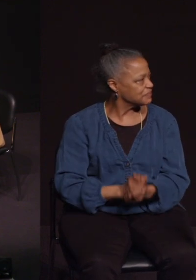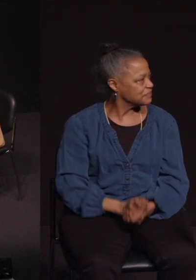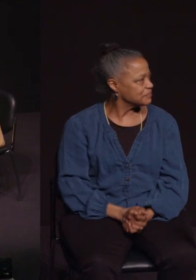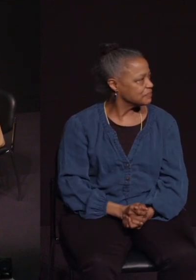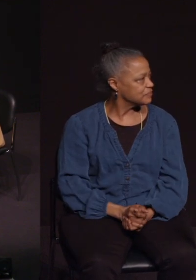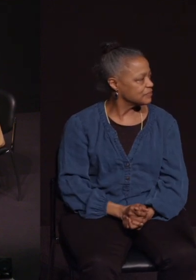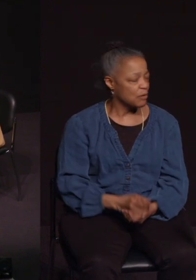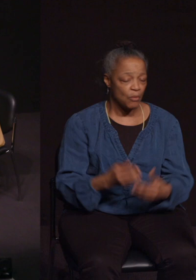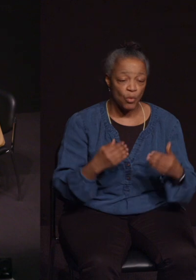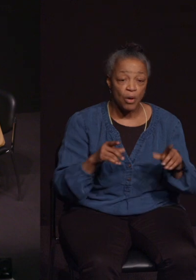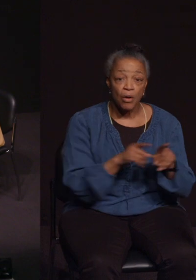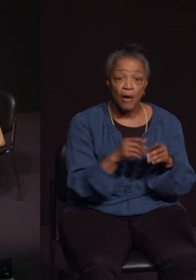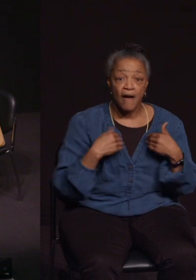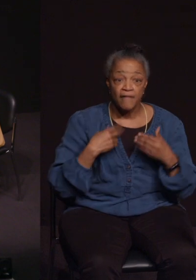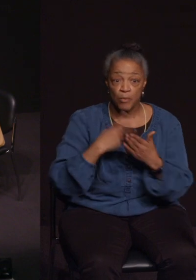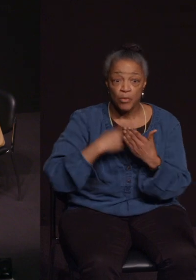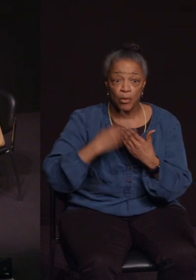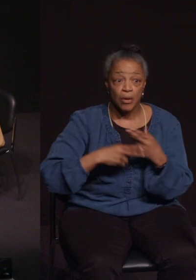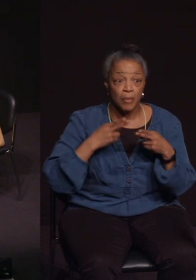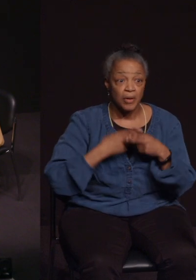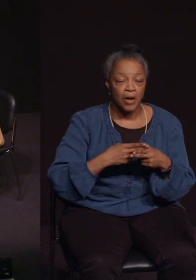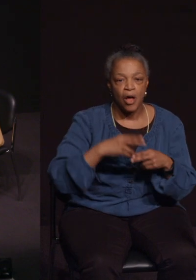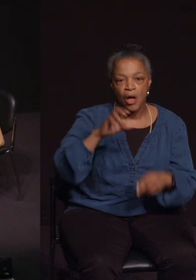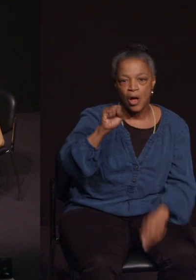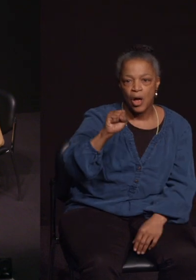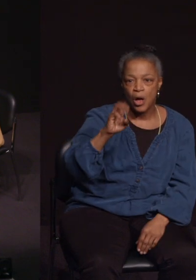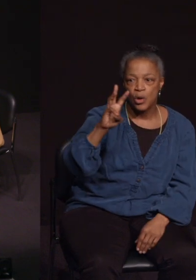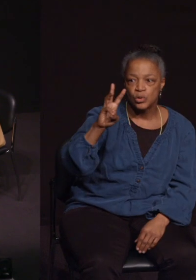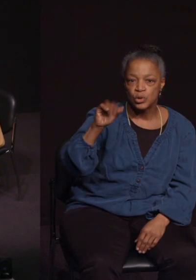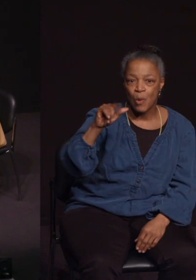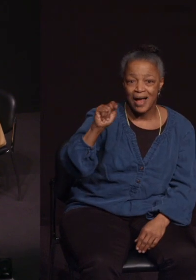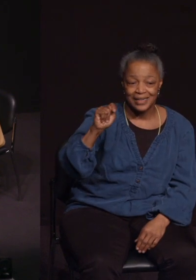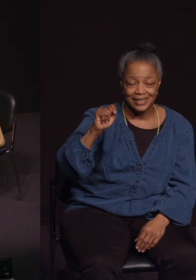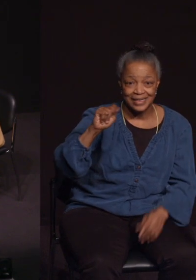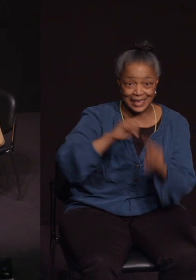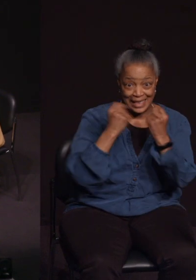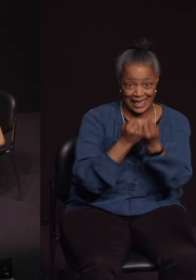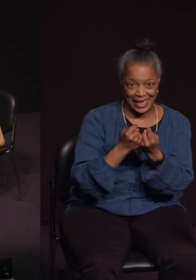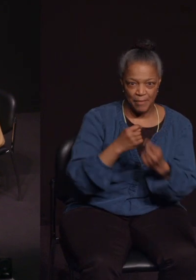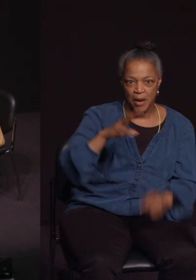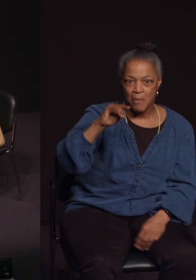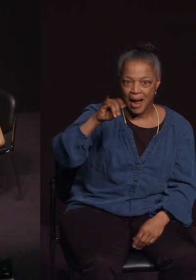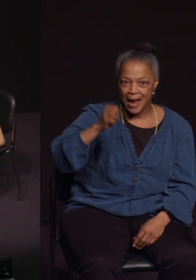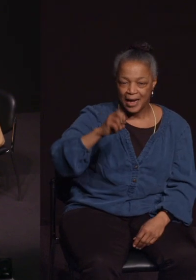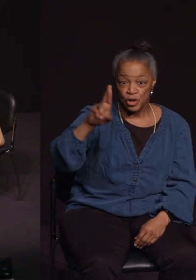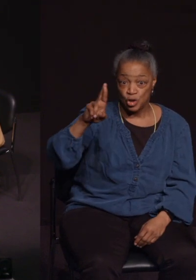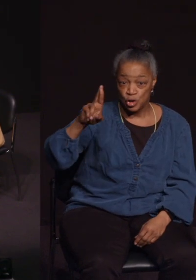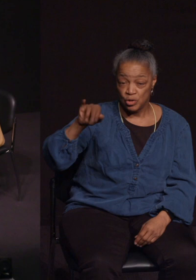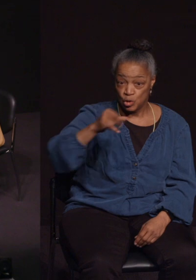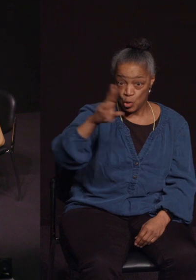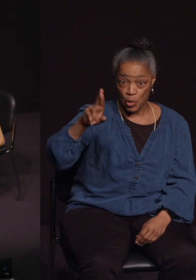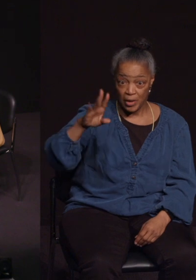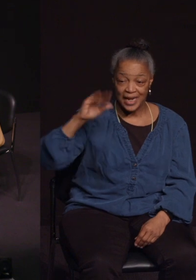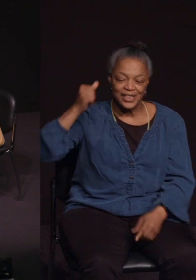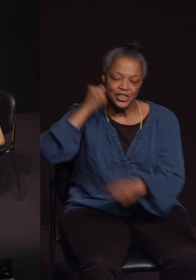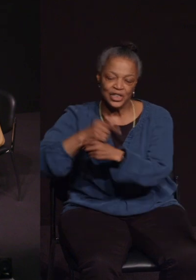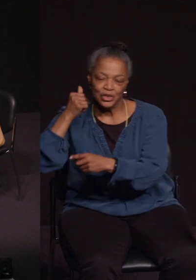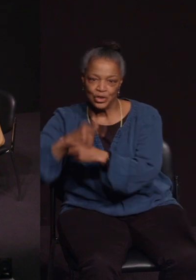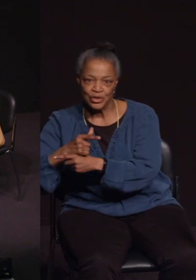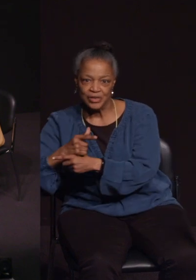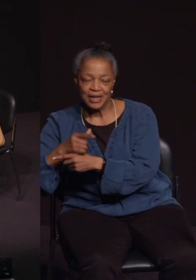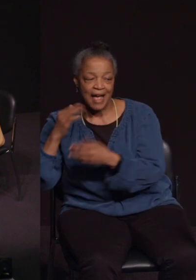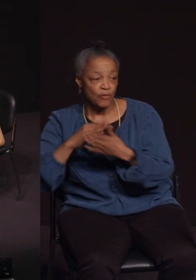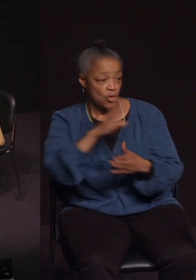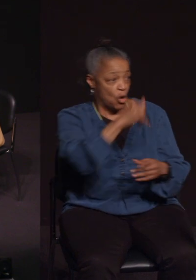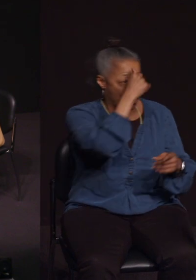We also have a program called the SWAT Team. It's Mike Jr.'s sisters. After they lost their brother,